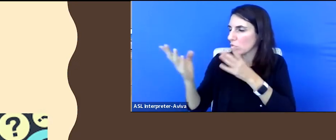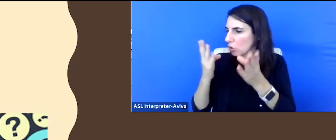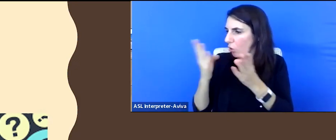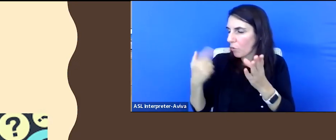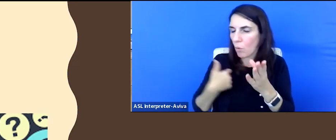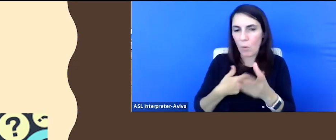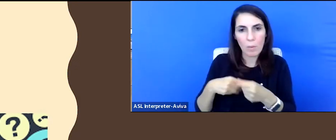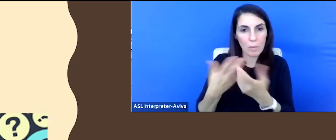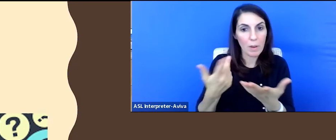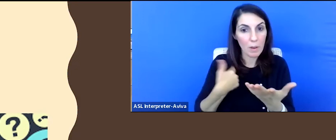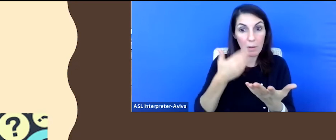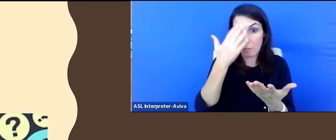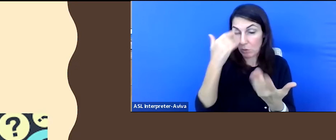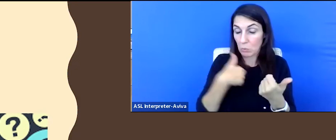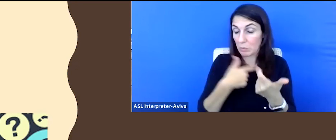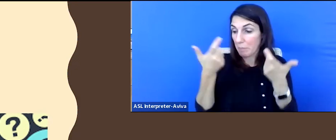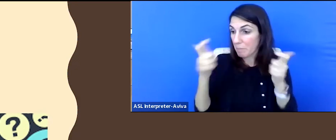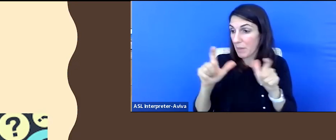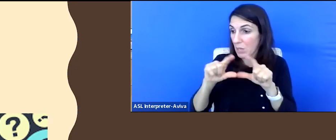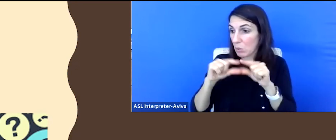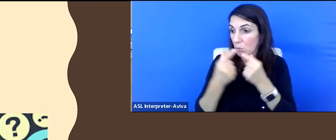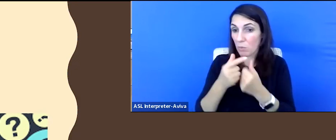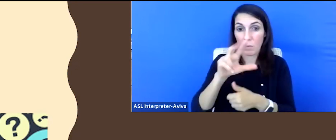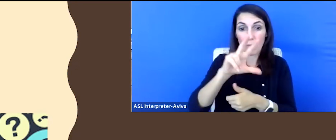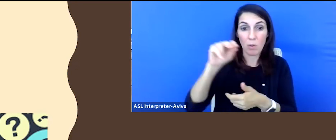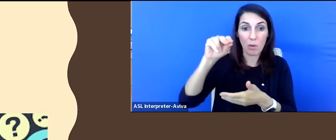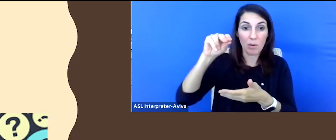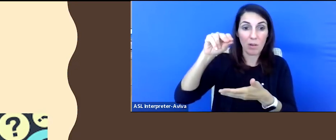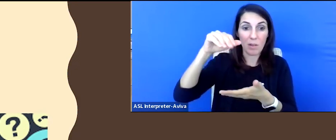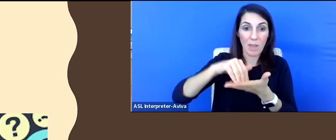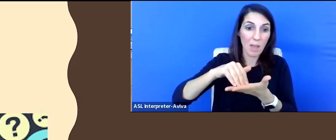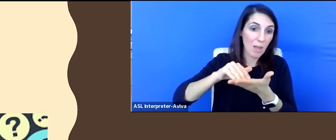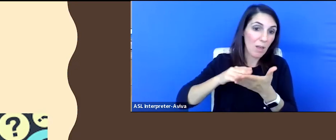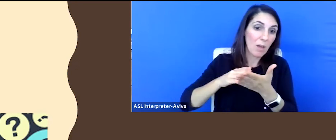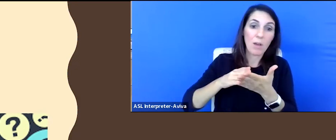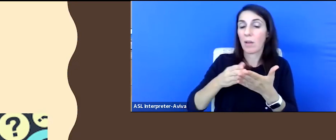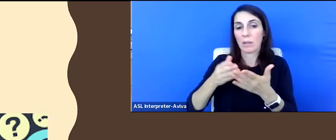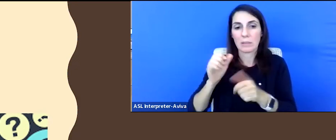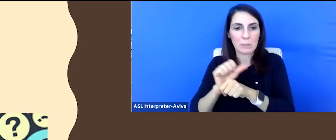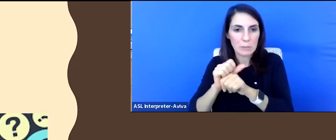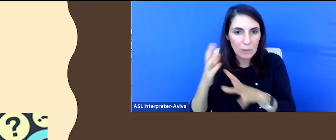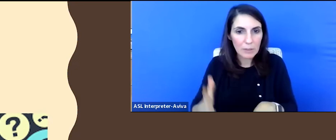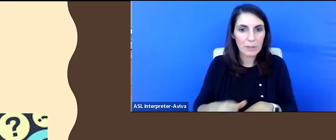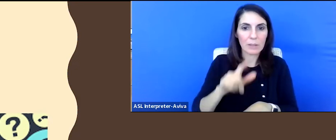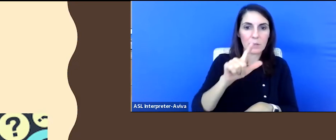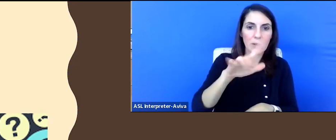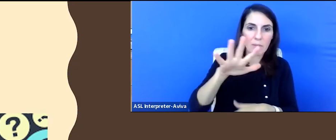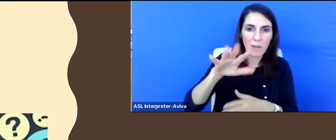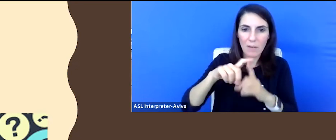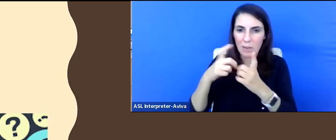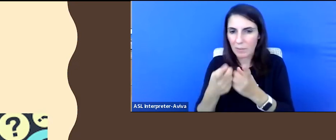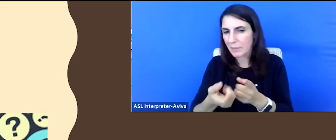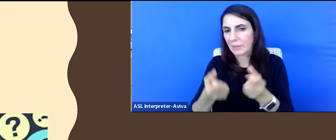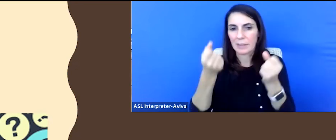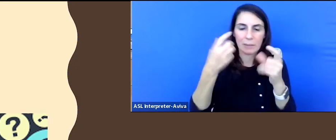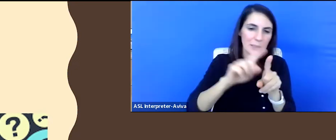group, 30,000 plus employees, 25 departments and several agencies. So even within